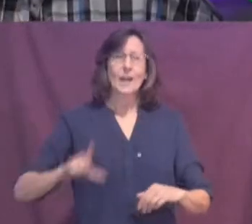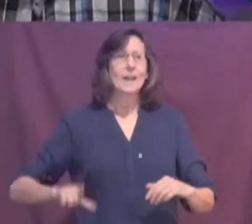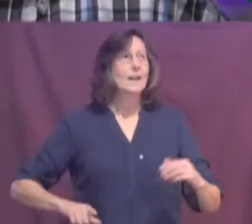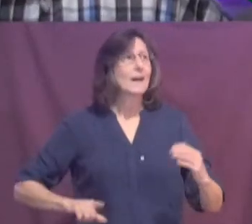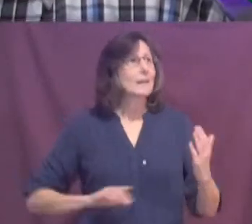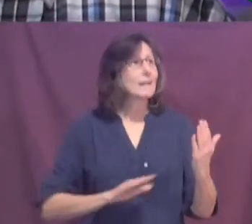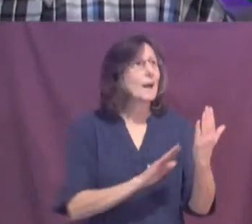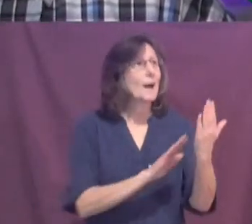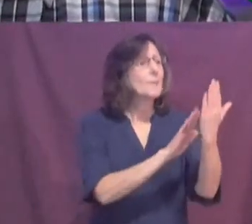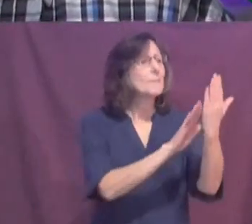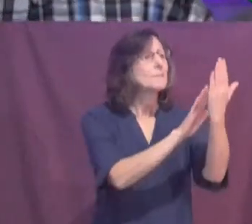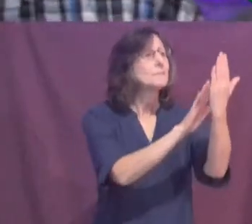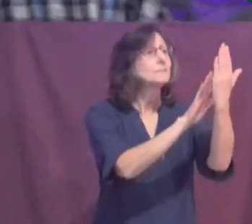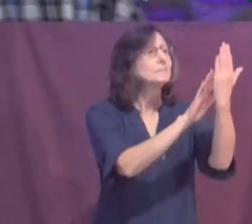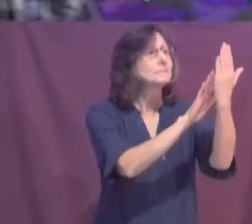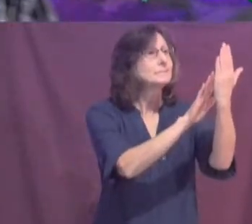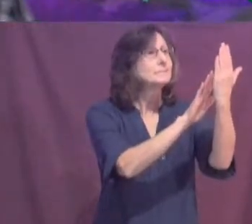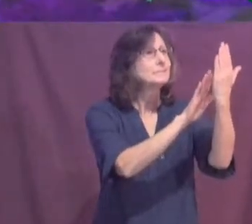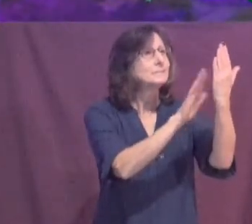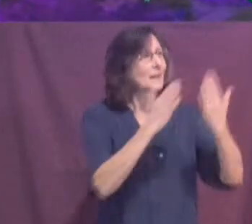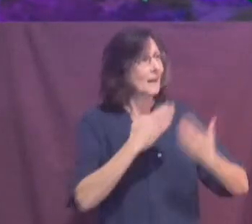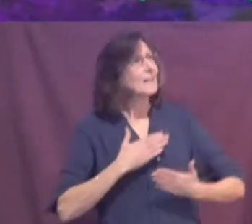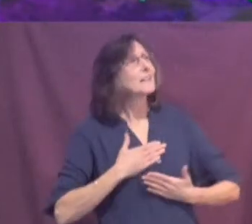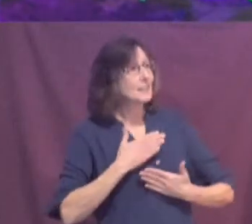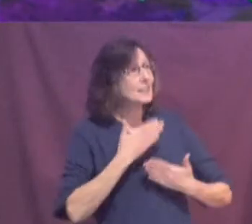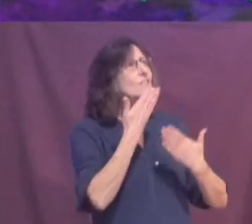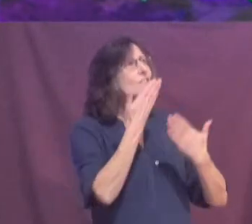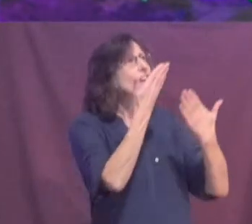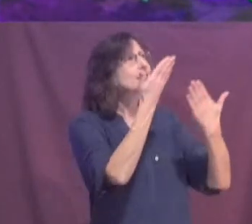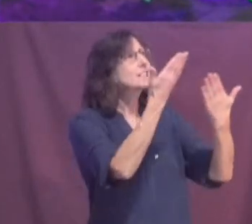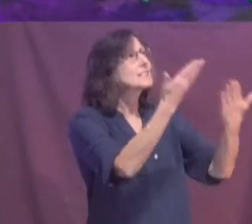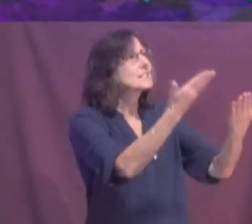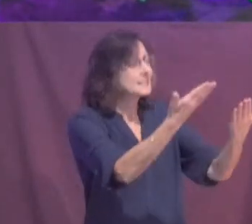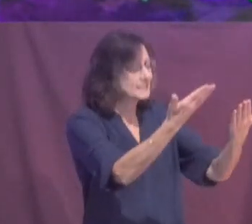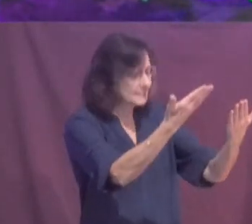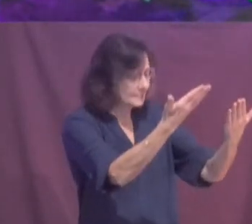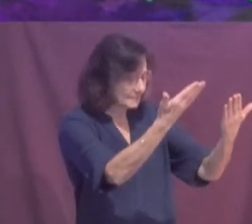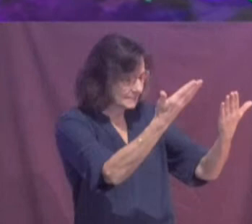I come, I confess,